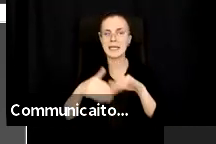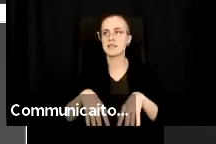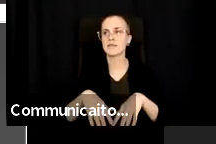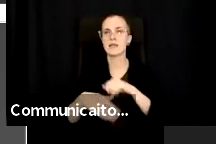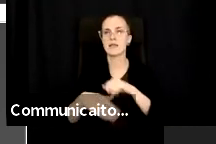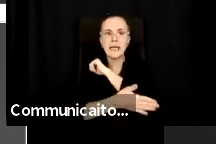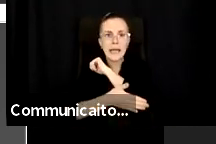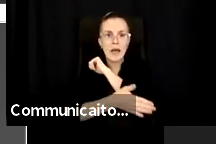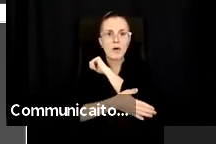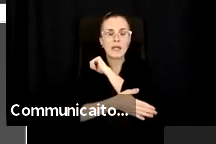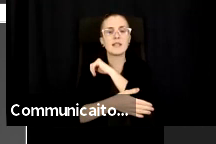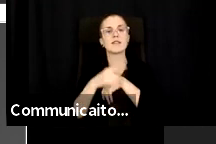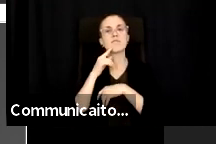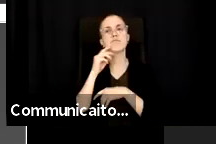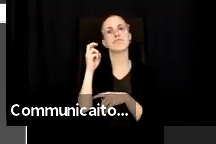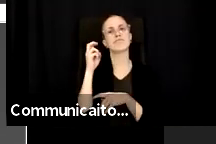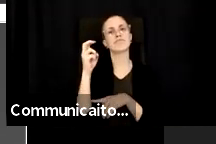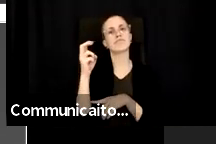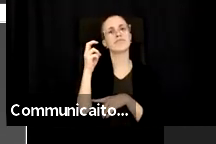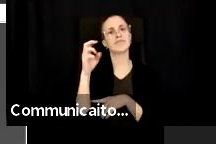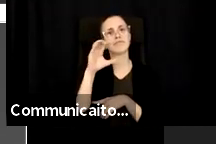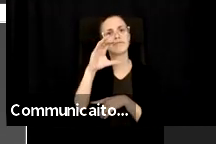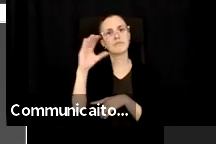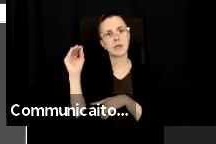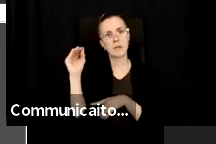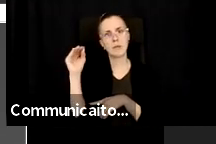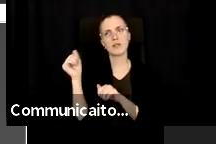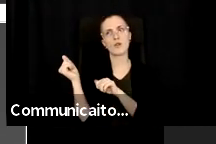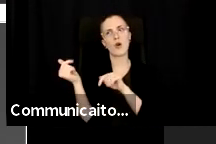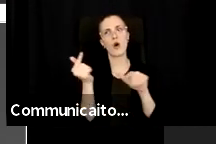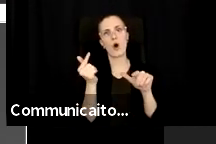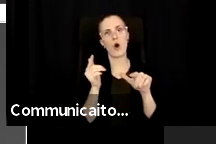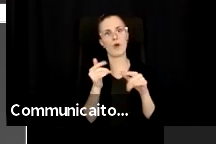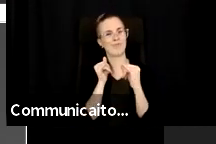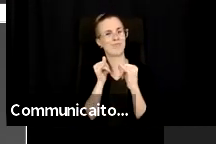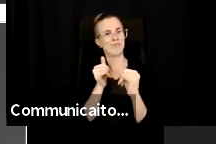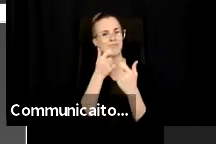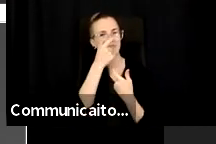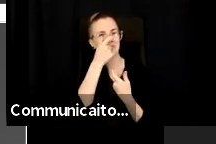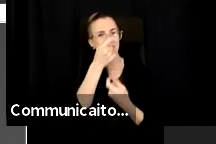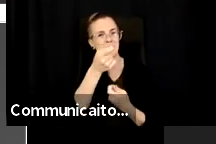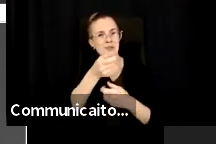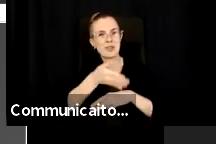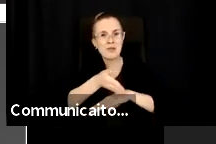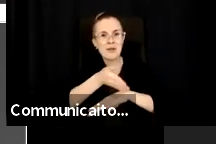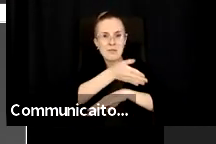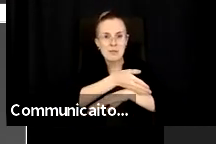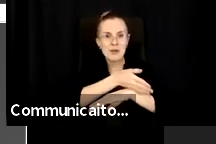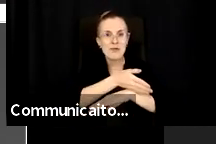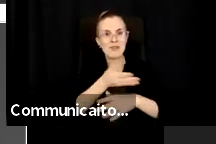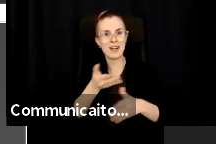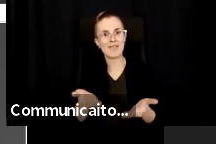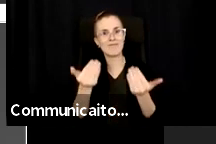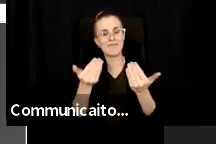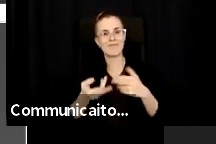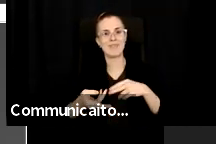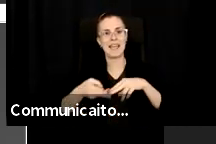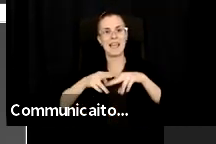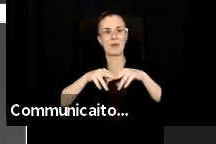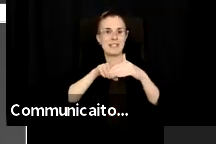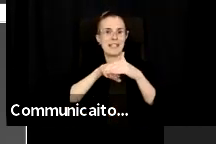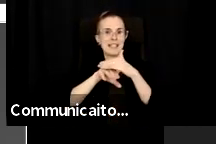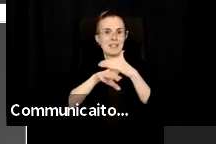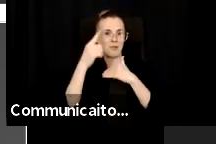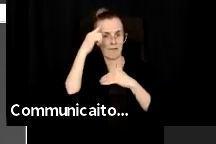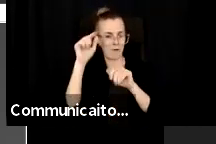transit authorities who share the common interest to improve and increase accessibility for all. These